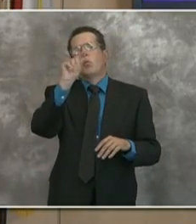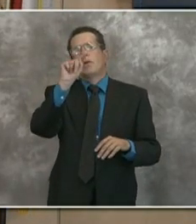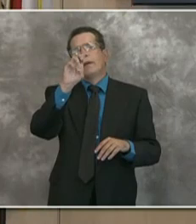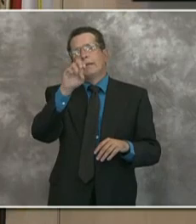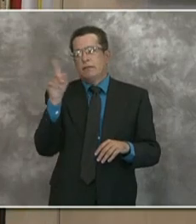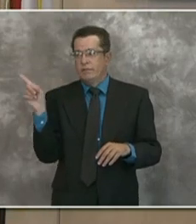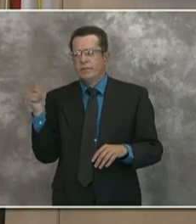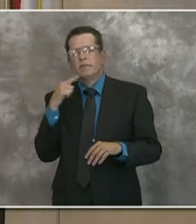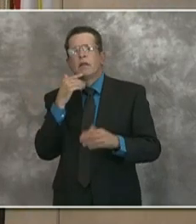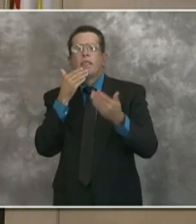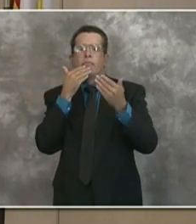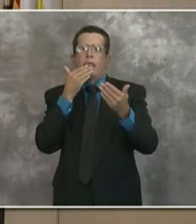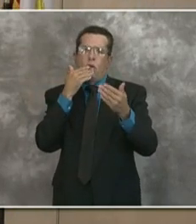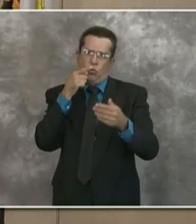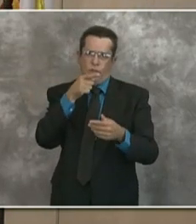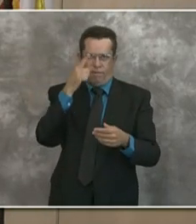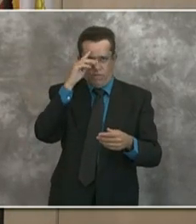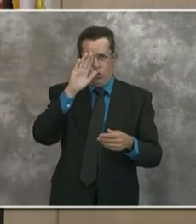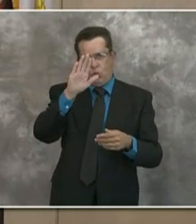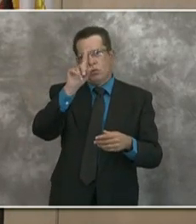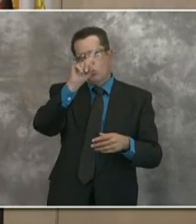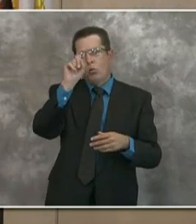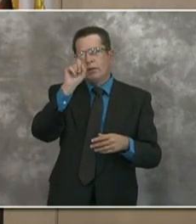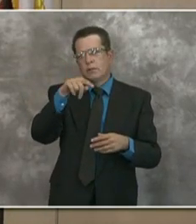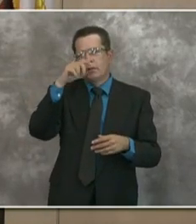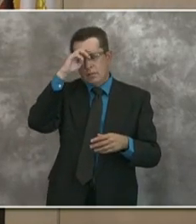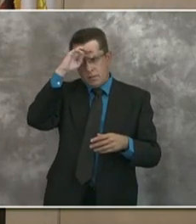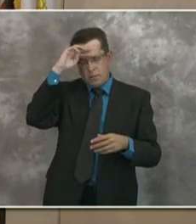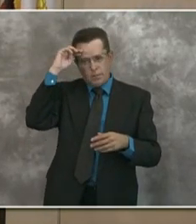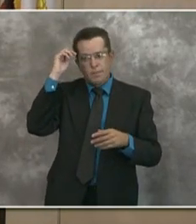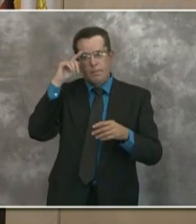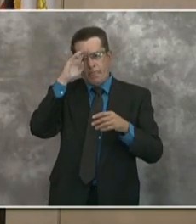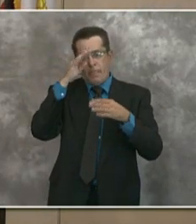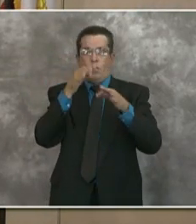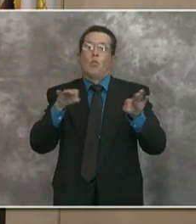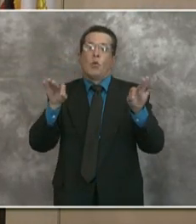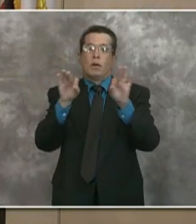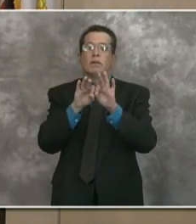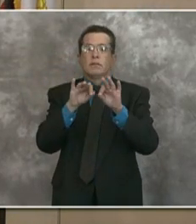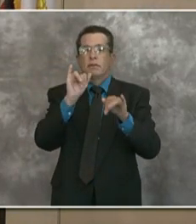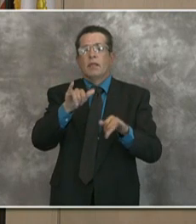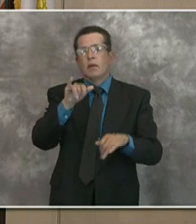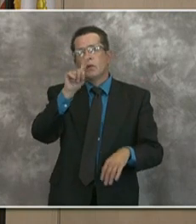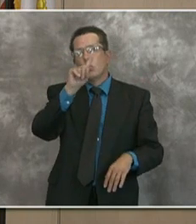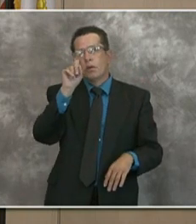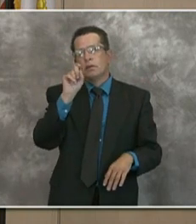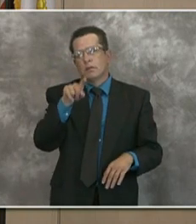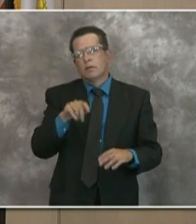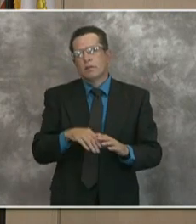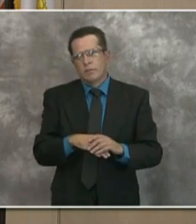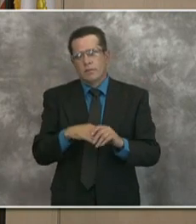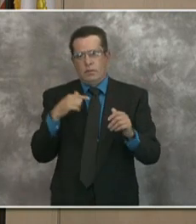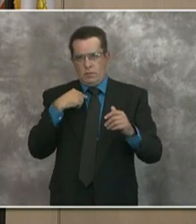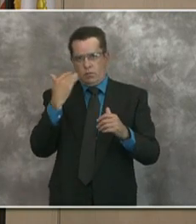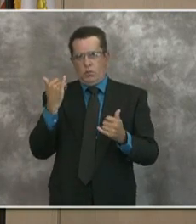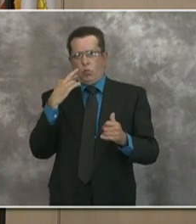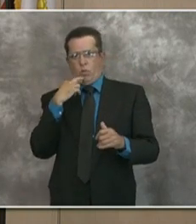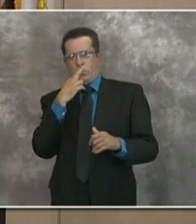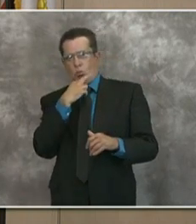Thank you for your question, and I think that's an important question as we begin to open up. We'd like to think that our